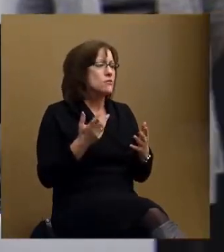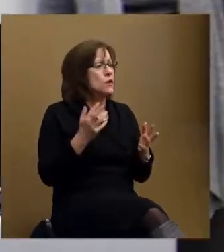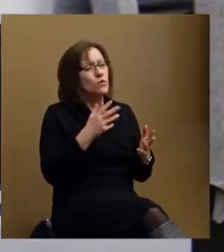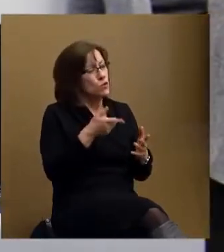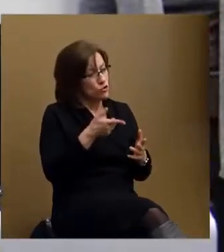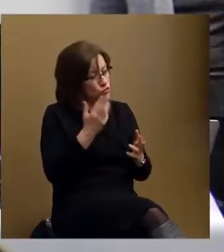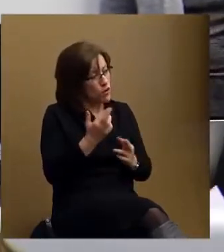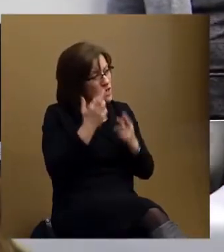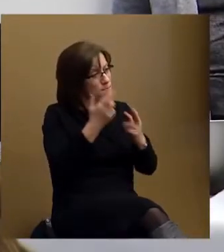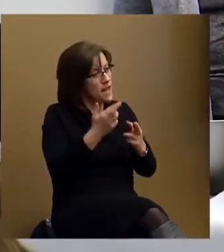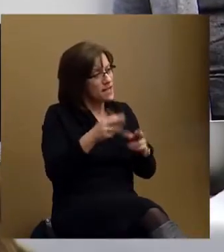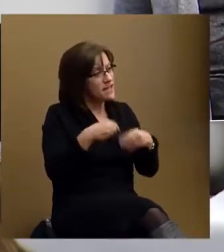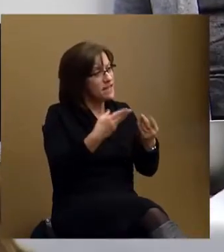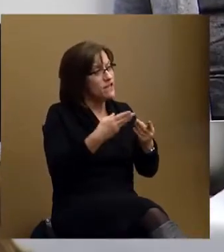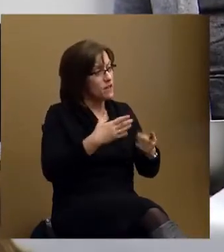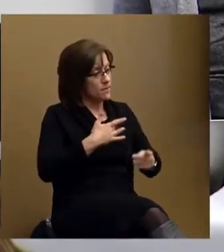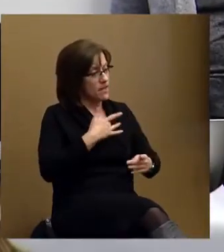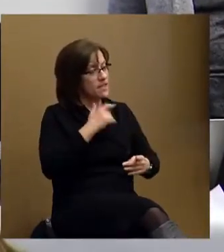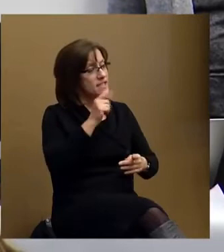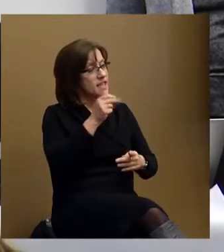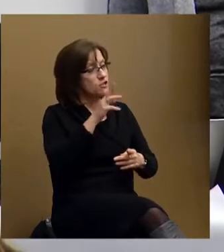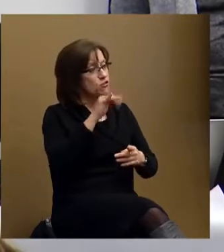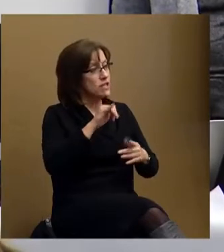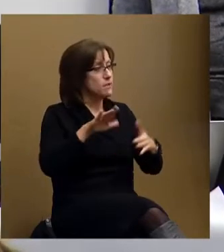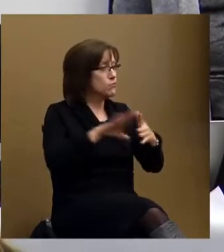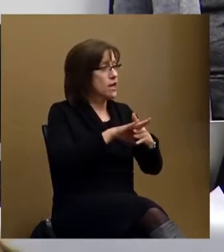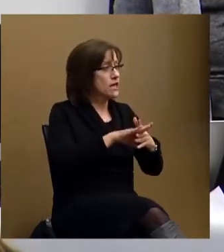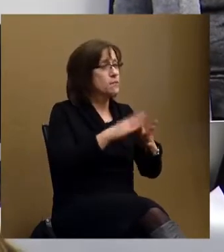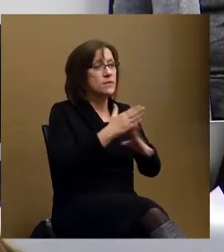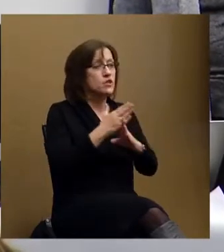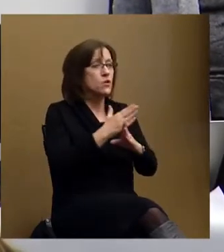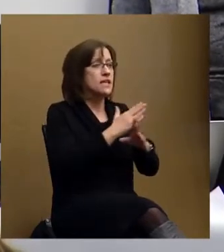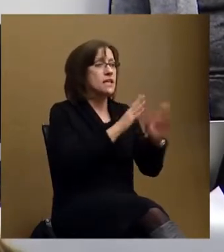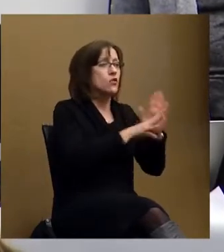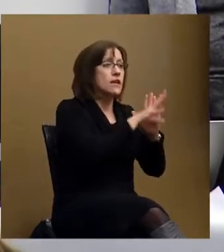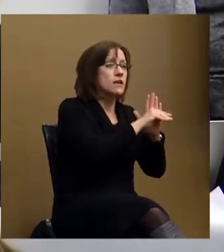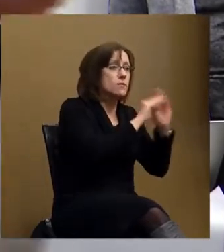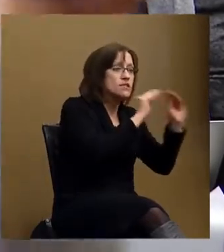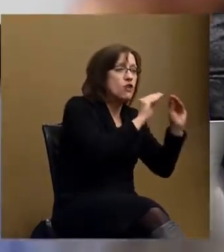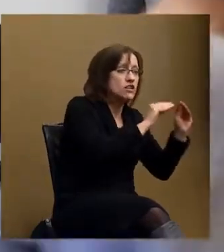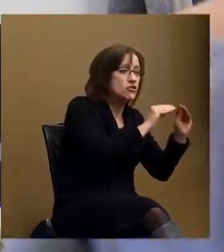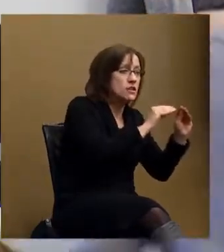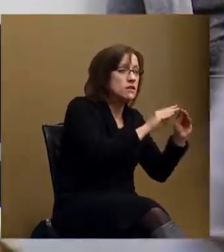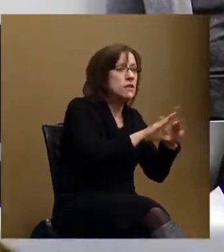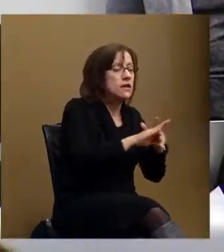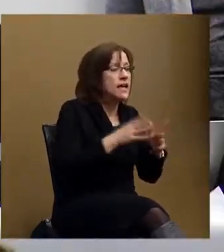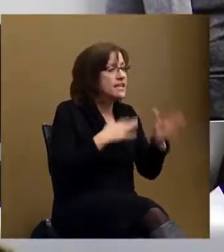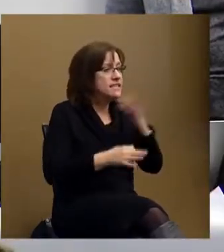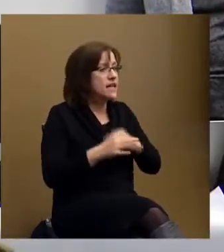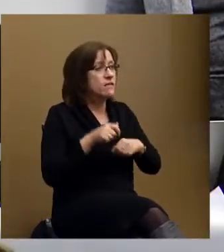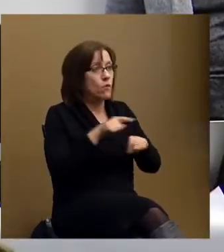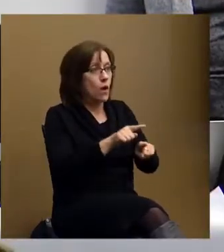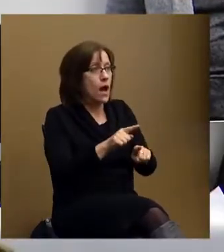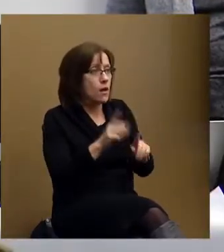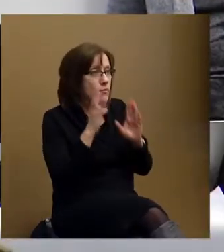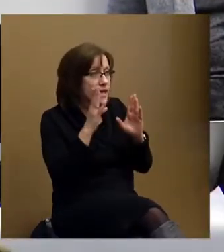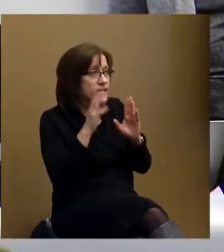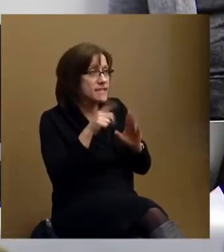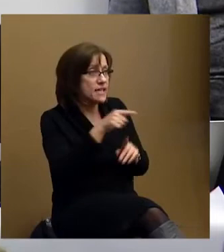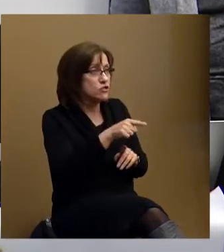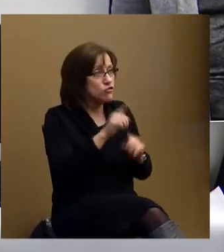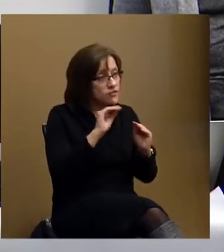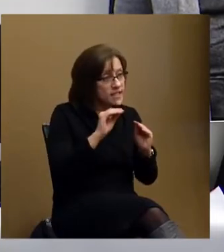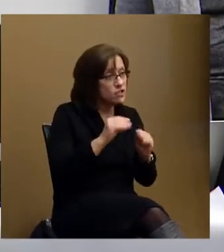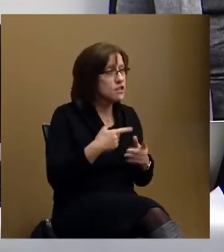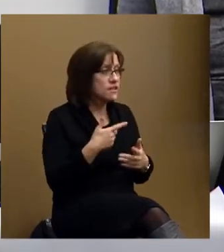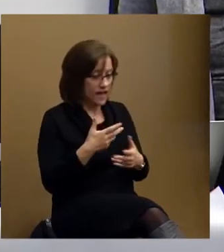between curriculum and instruction versus having them squeeze something while they're trying to pay attention to you when you're